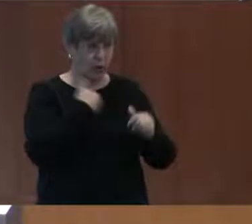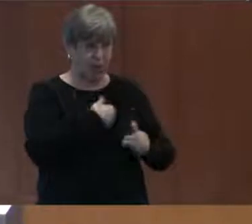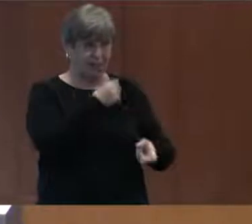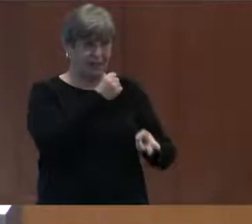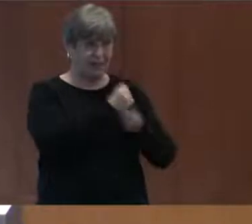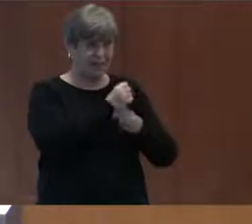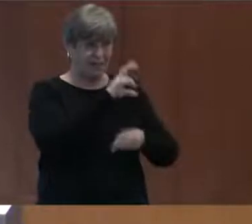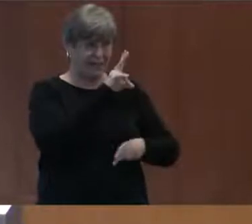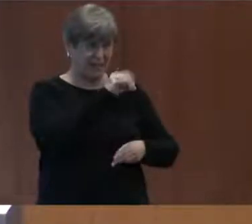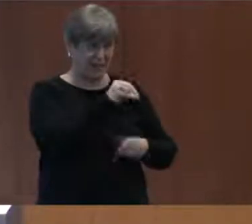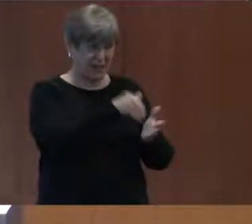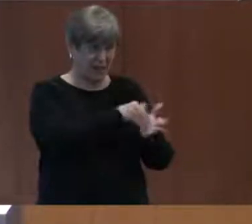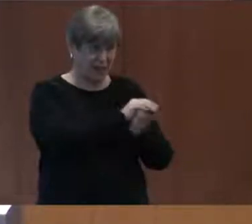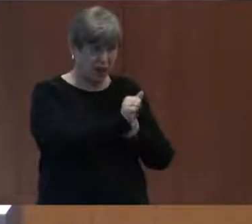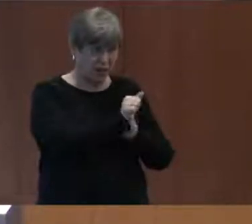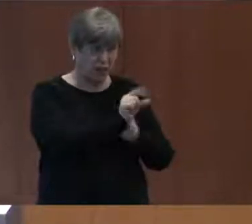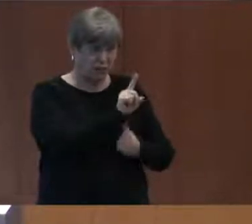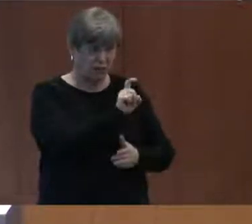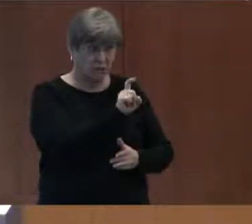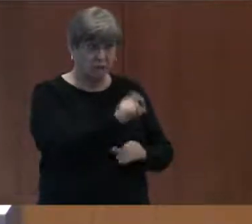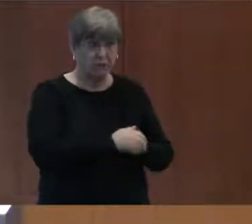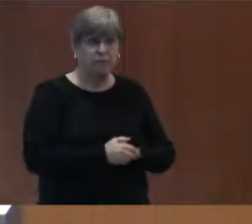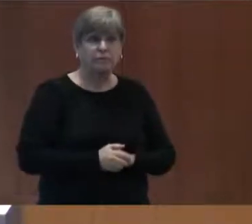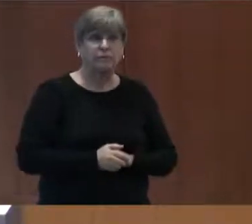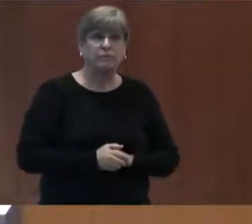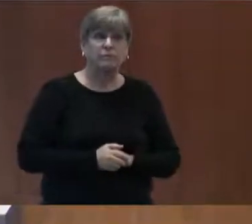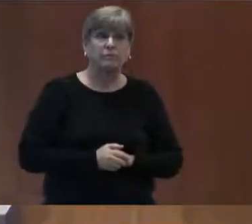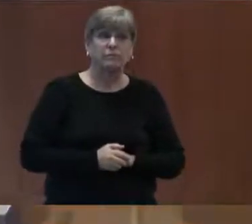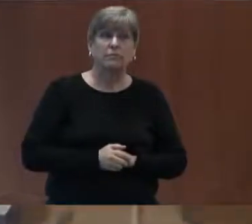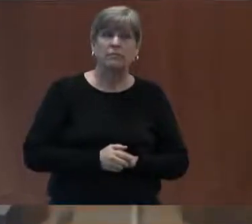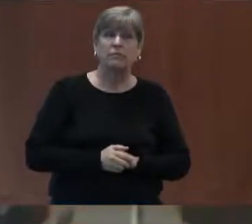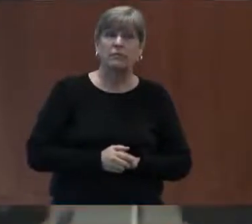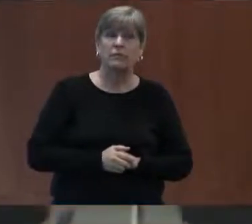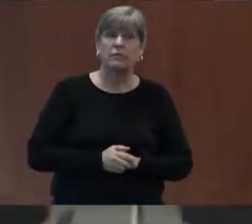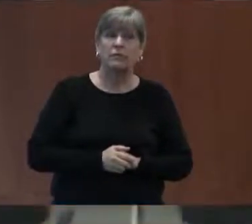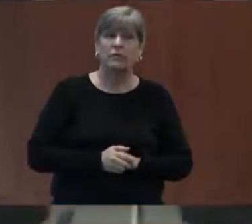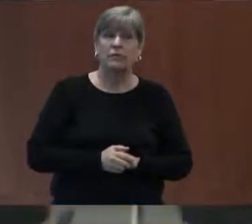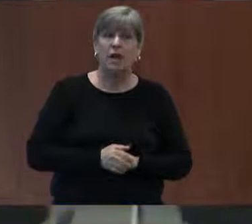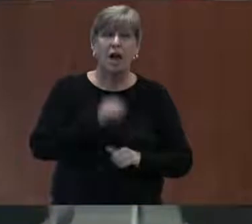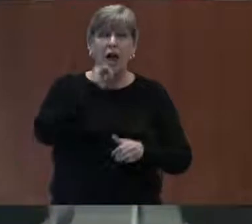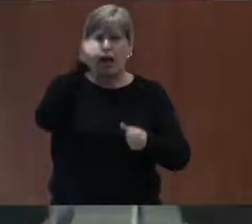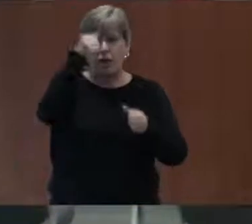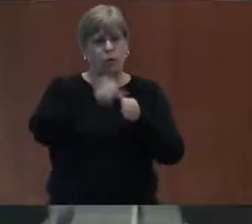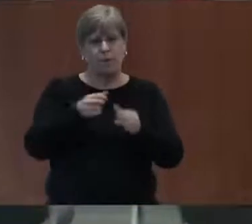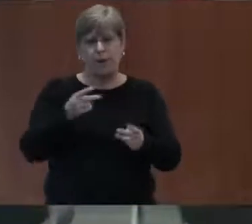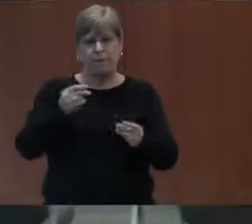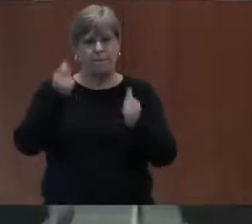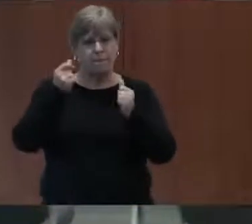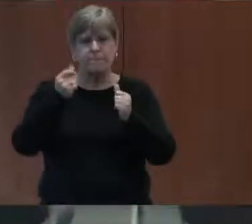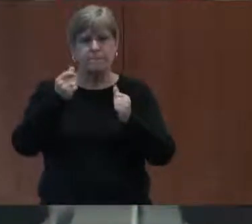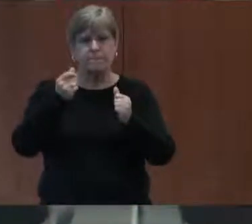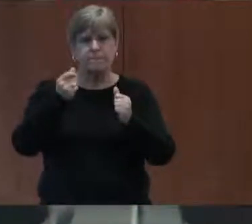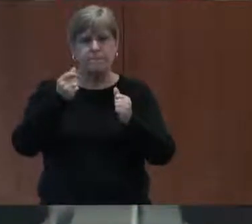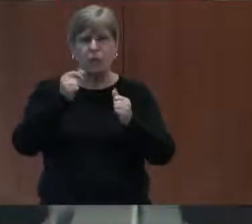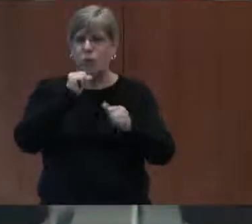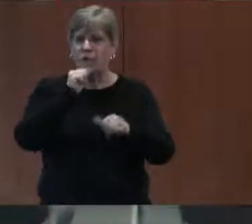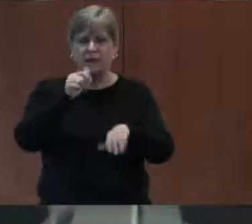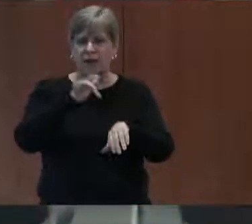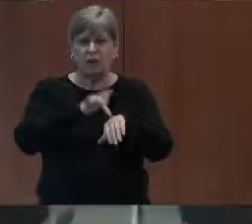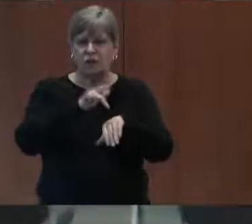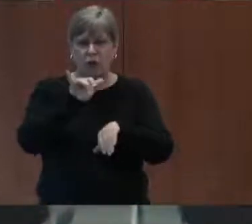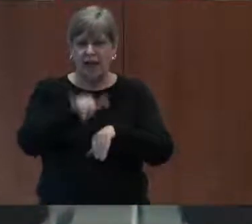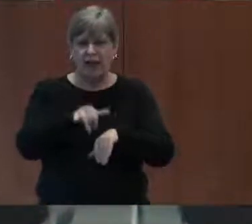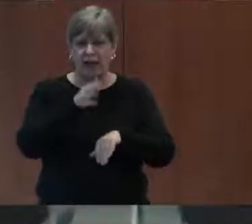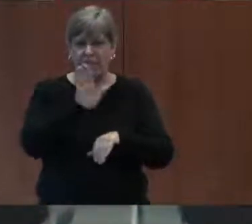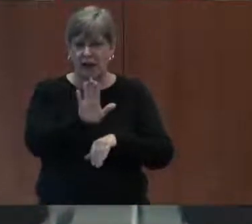save that $70,000, or? I don't remember. Yeah, I don't remember off the top of my head what they did touch on that in